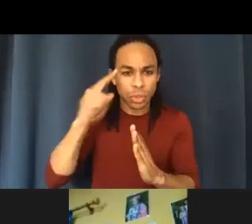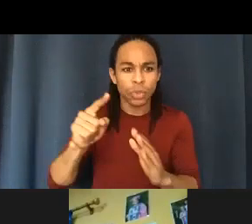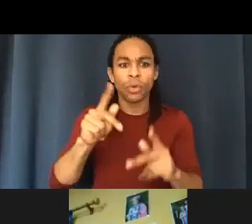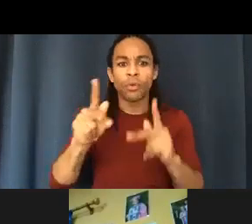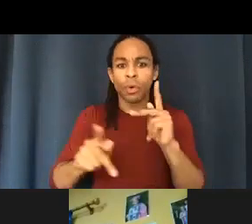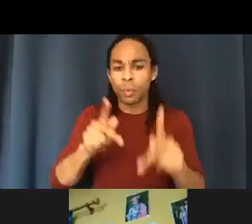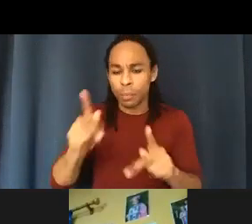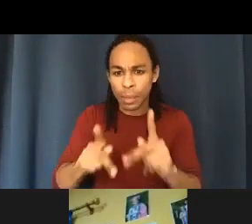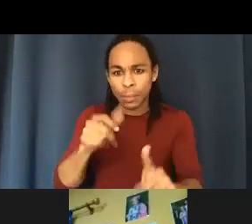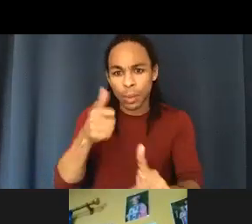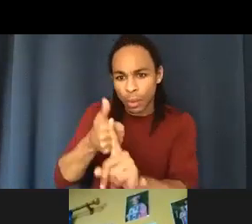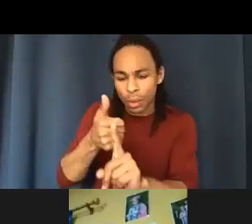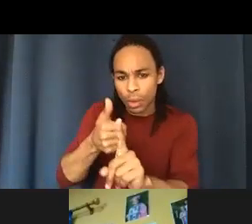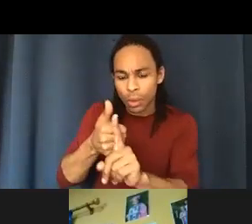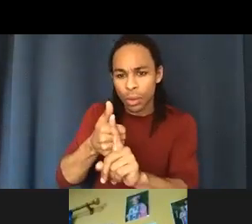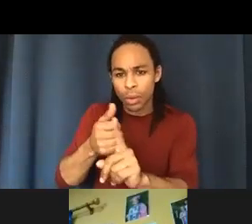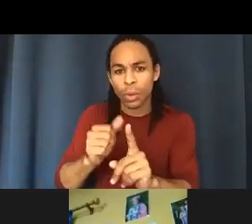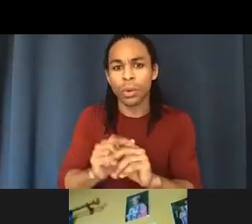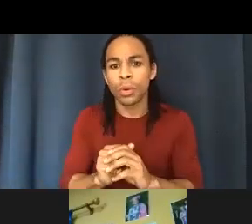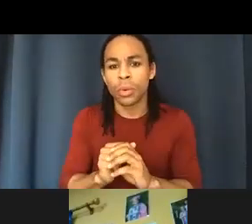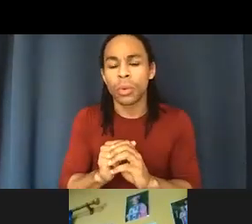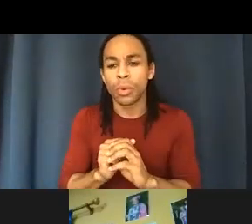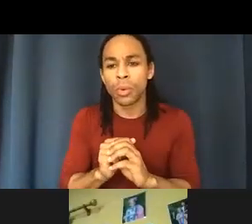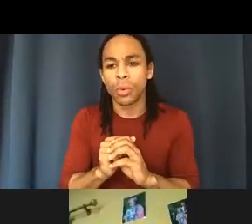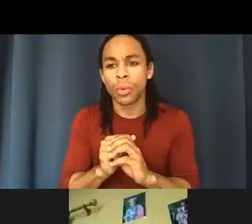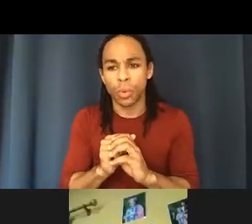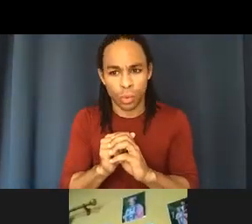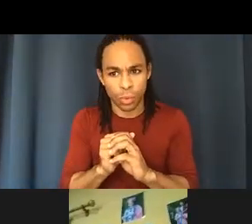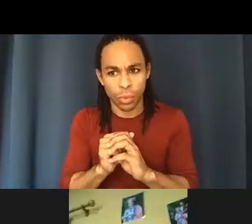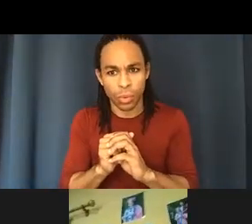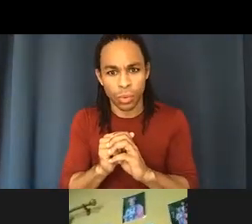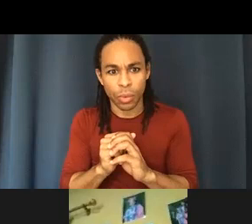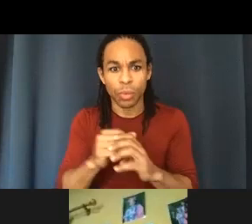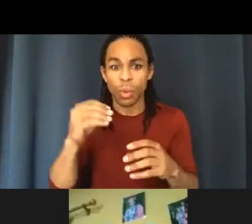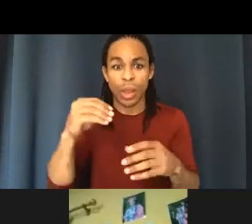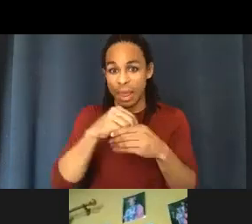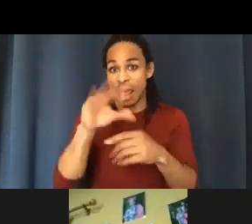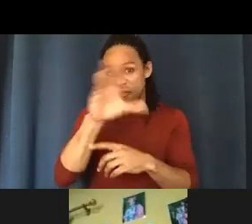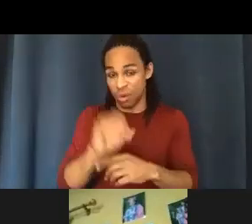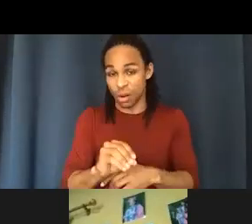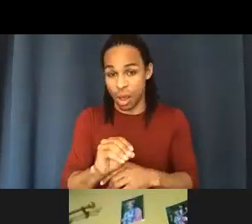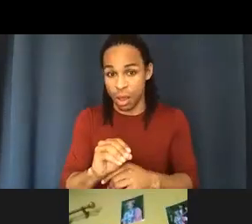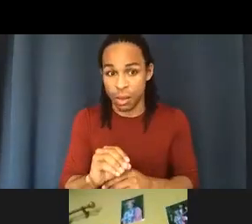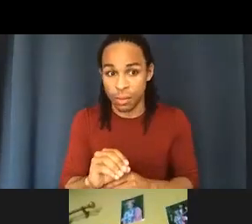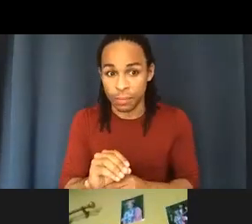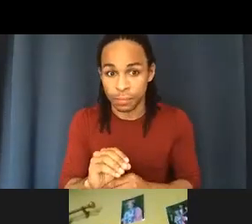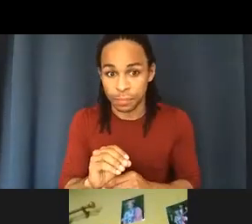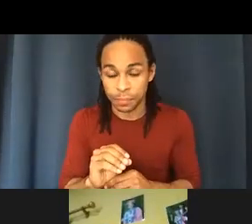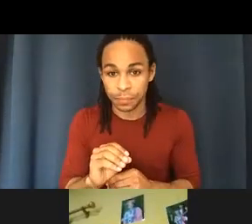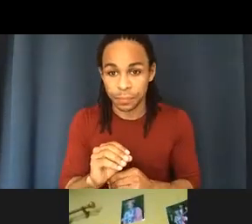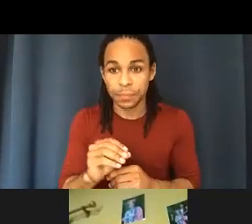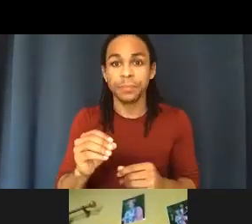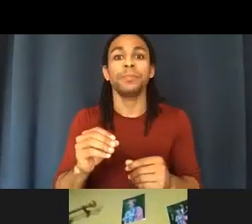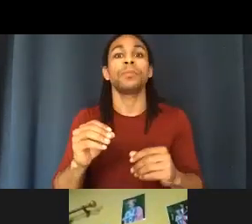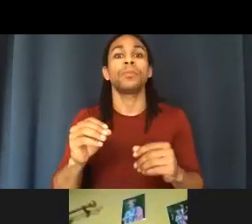such underserved regions in the country, and also Africa as well. With the advent of COVID-19, if